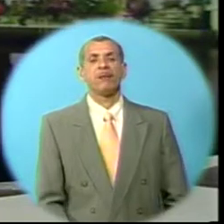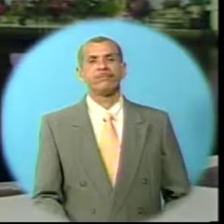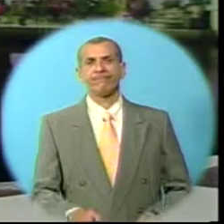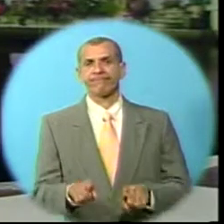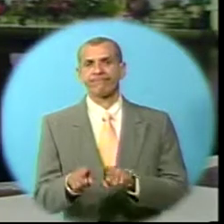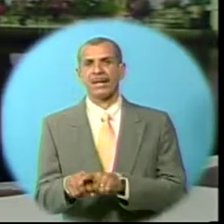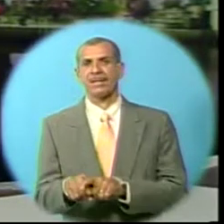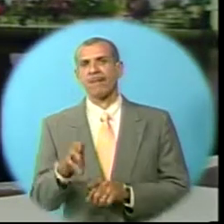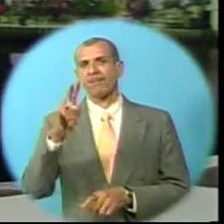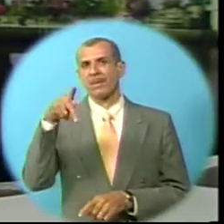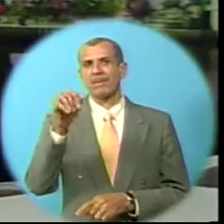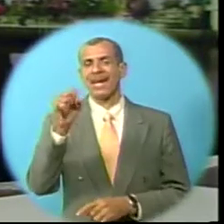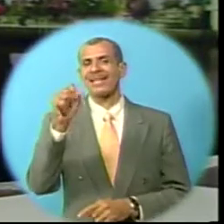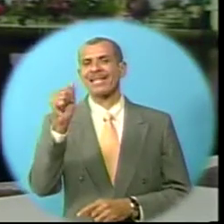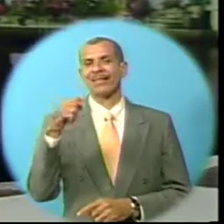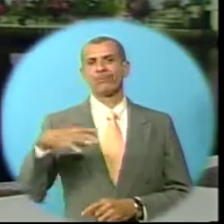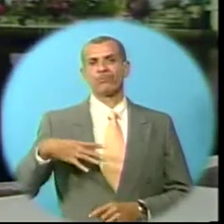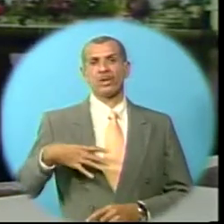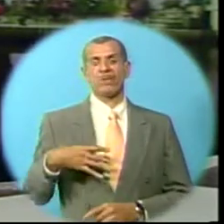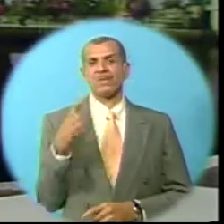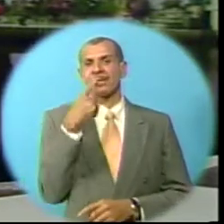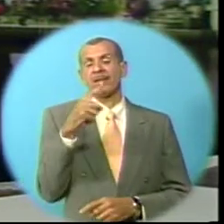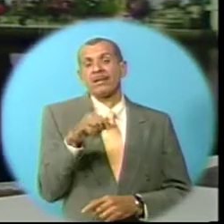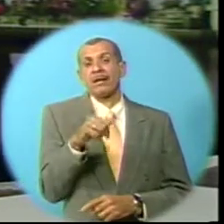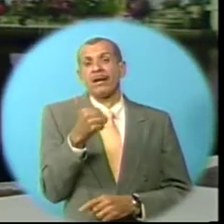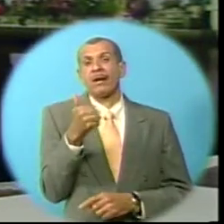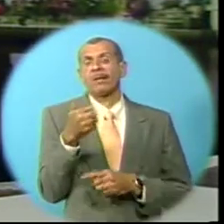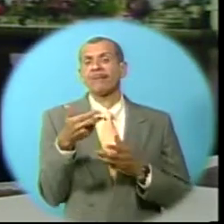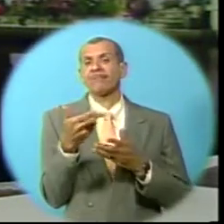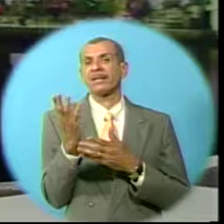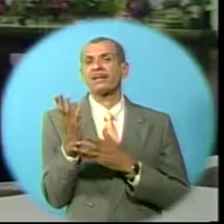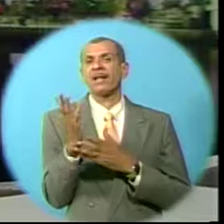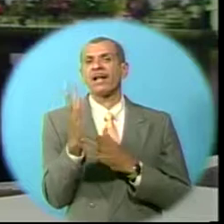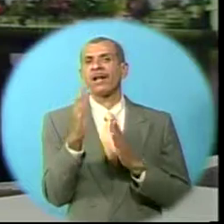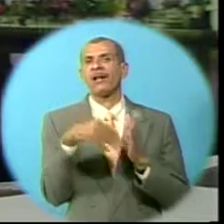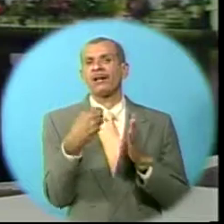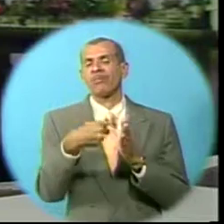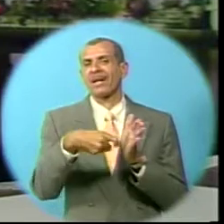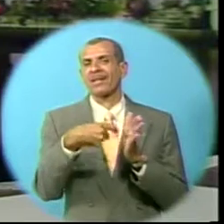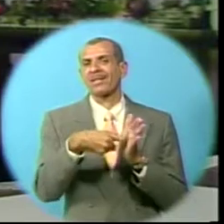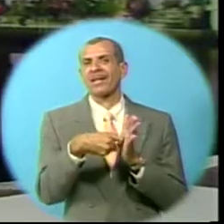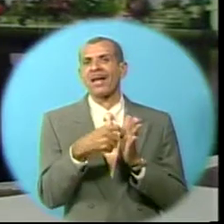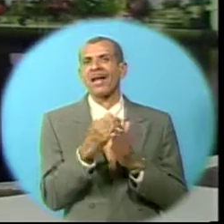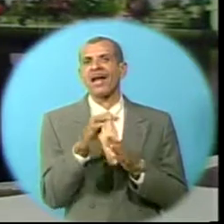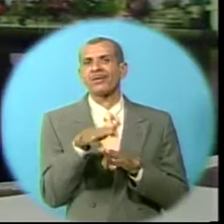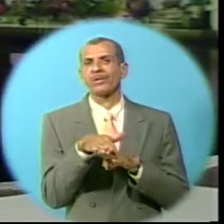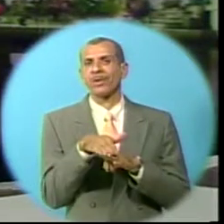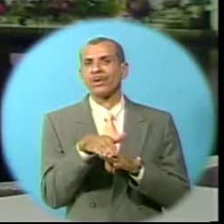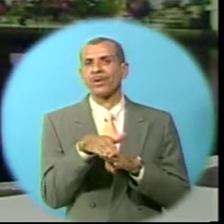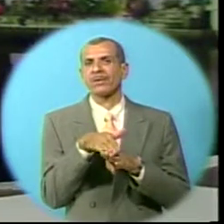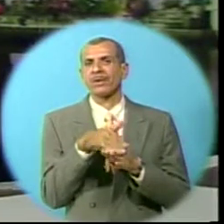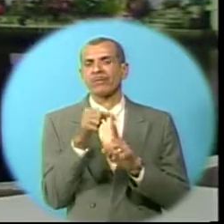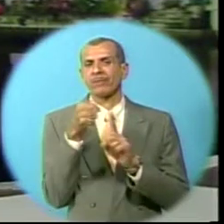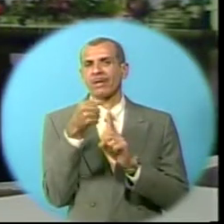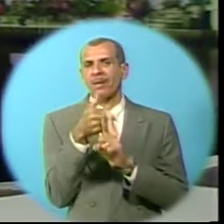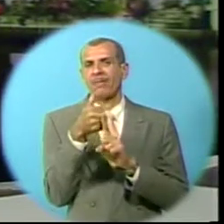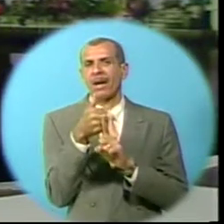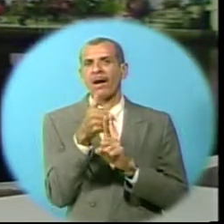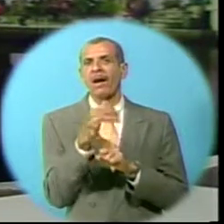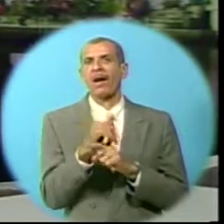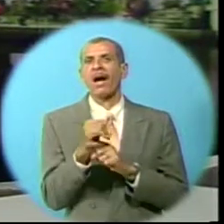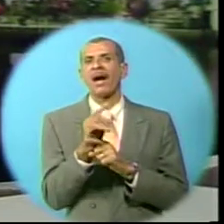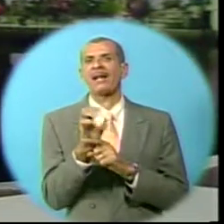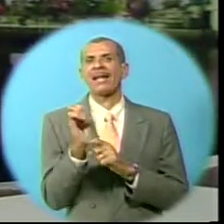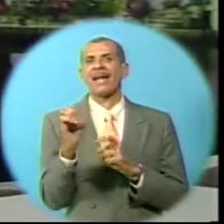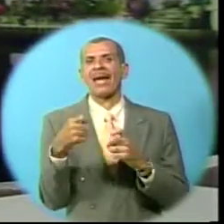Meanwhile, the BPSA chairman says on the flip side, the lower oil prices could potentially have a slowing impact on the ongoing local